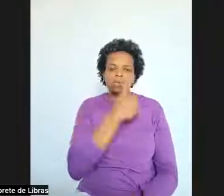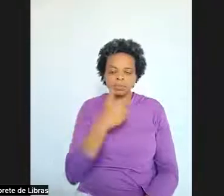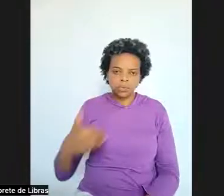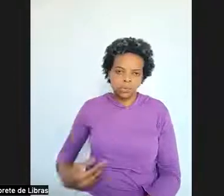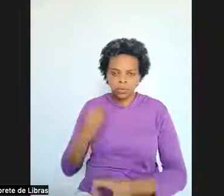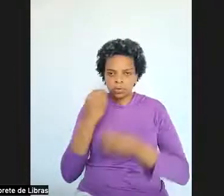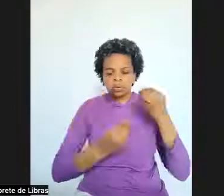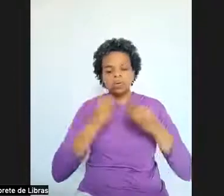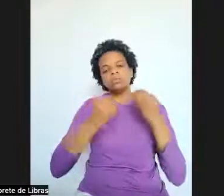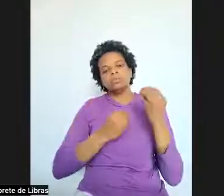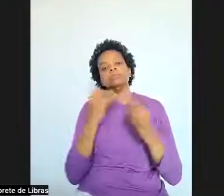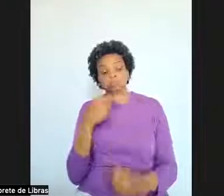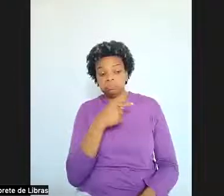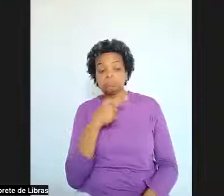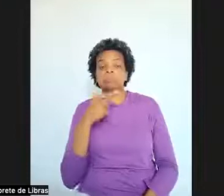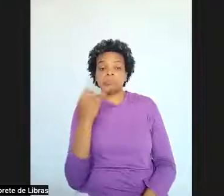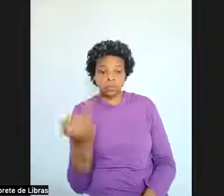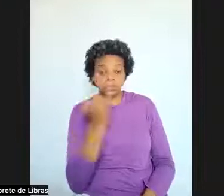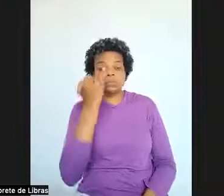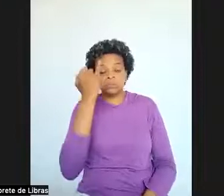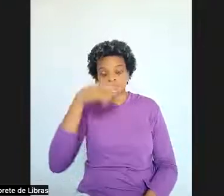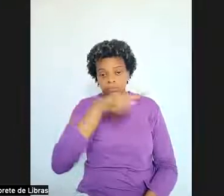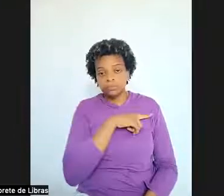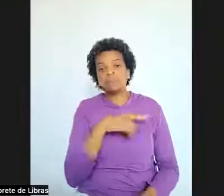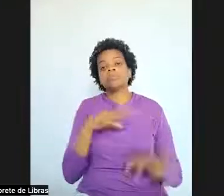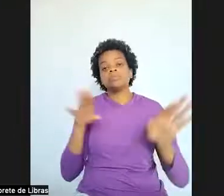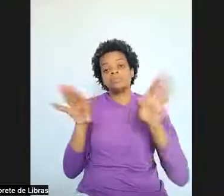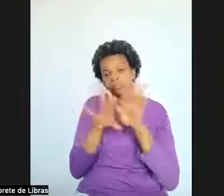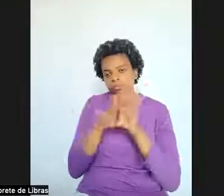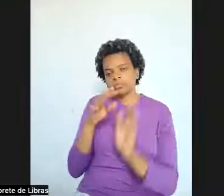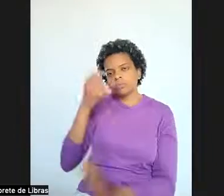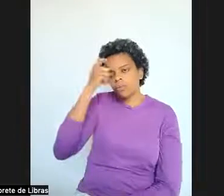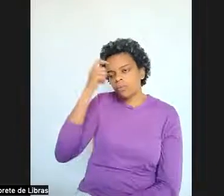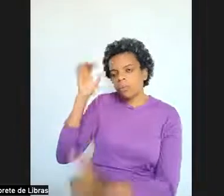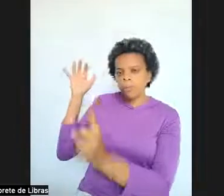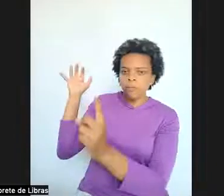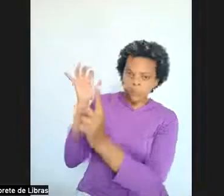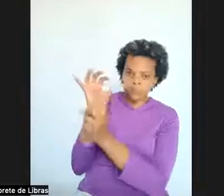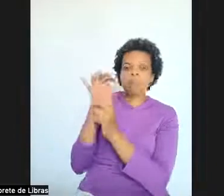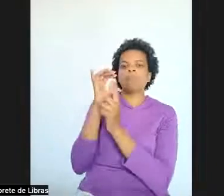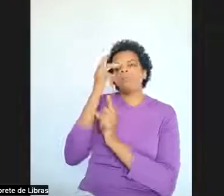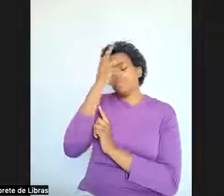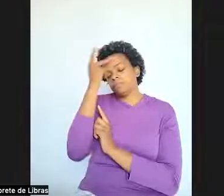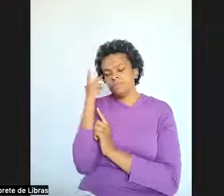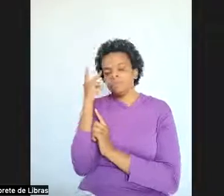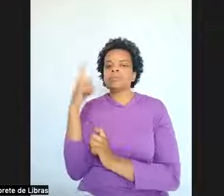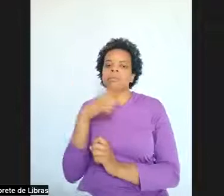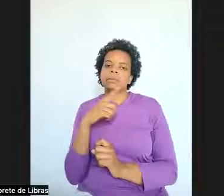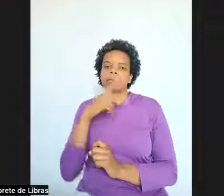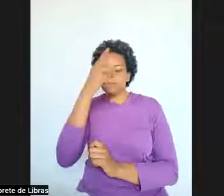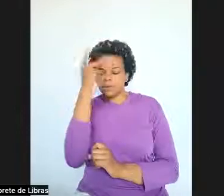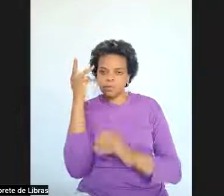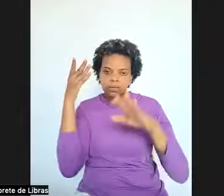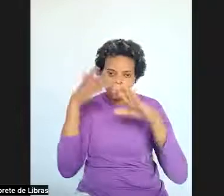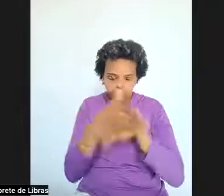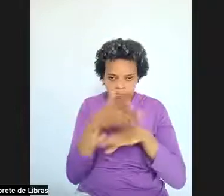those public policies, bodies and organisms of the government. But it is an